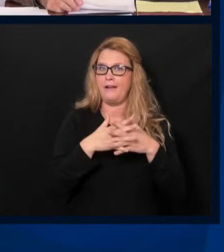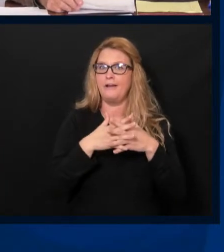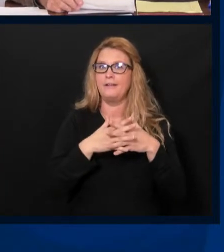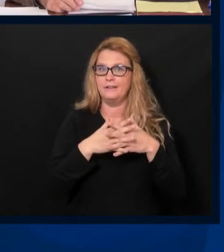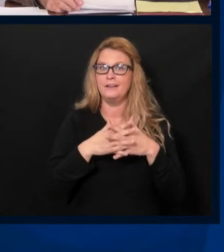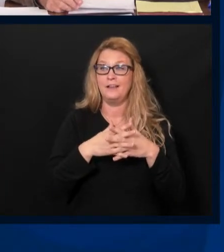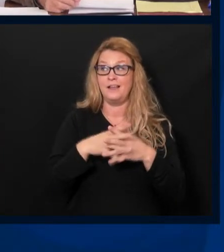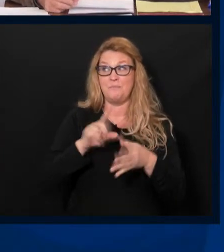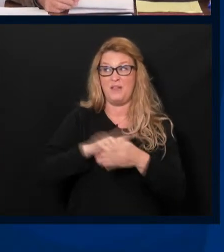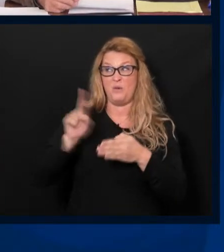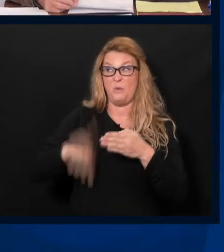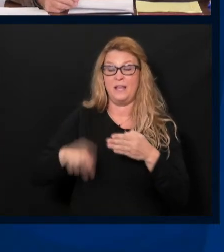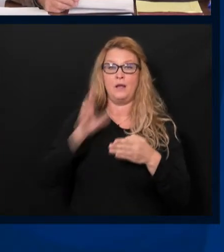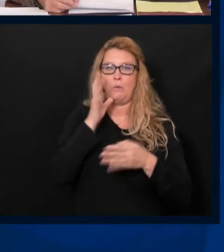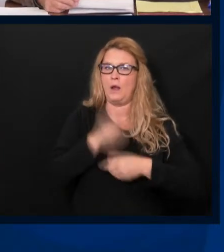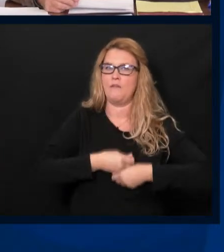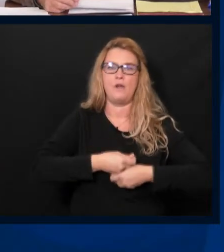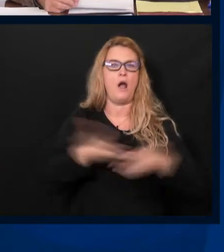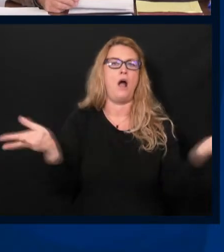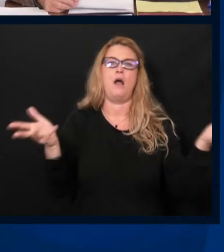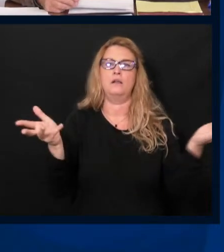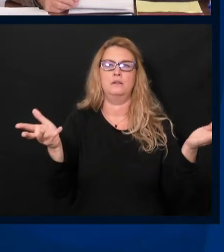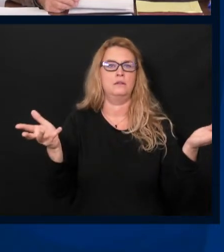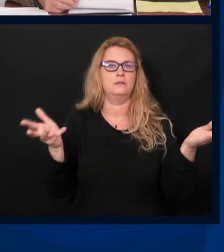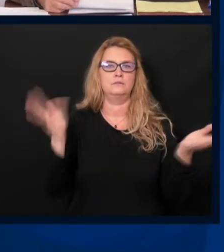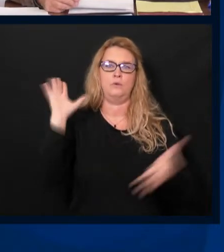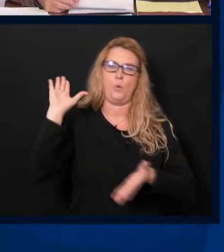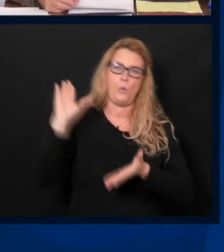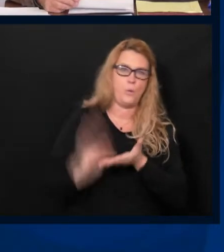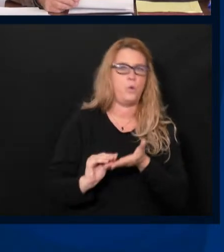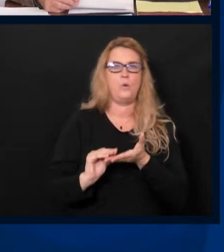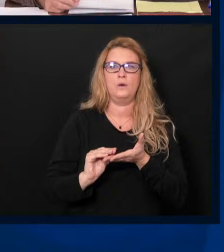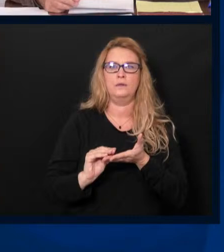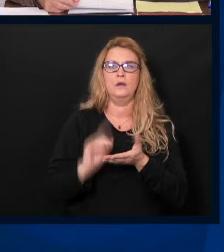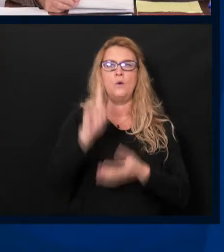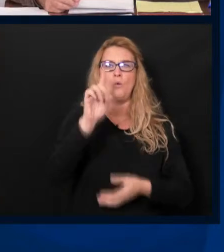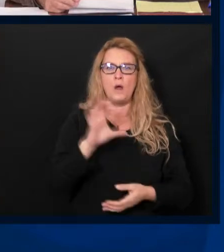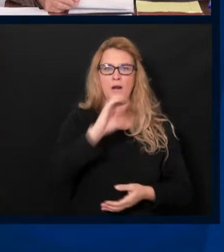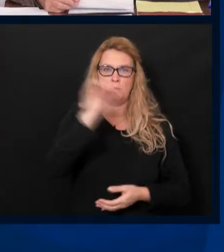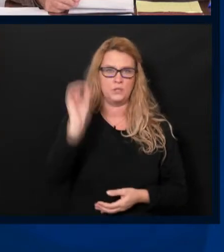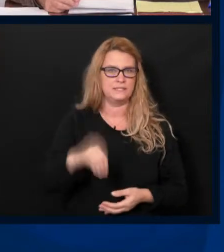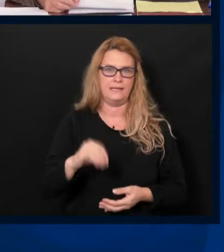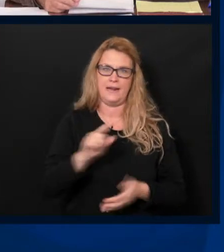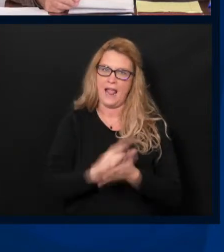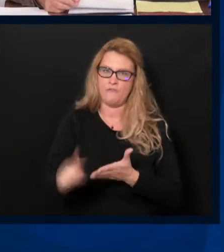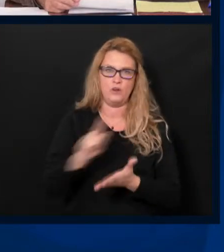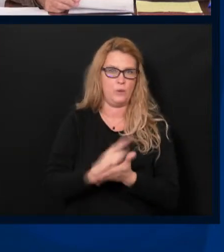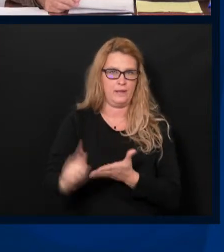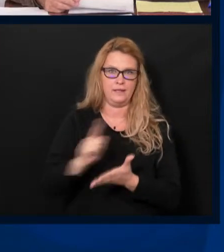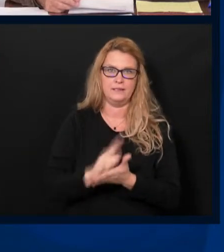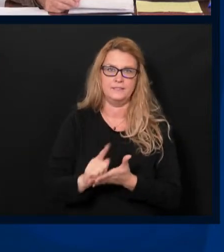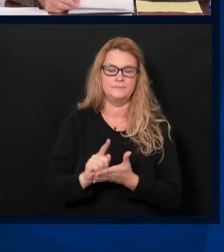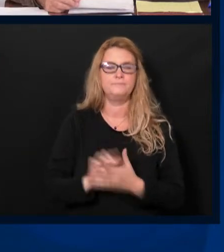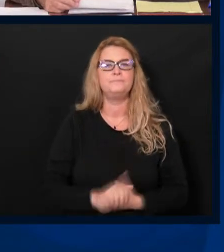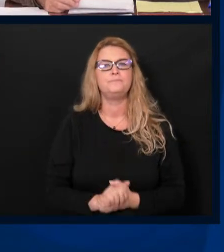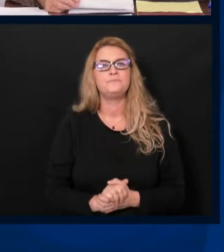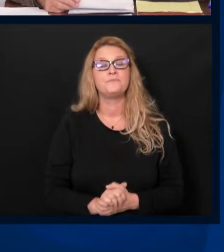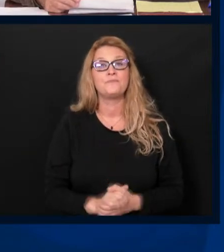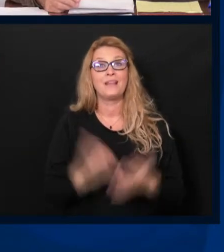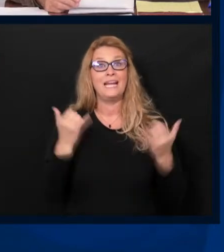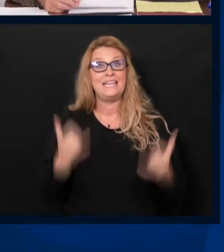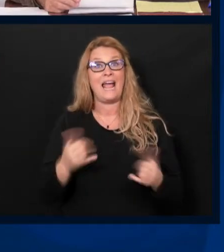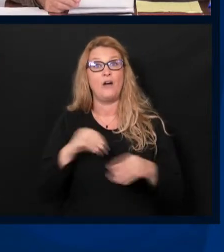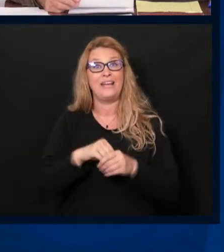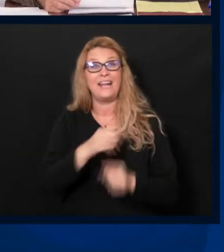weekend, we'll have them all out again. Our goal is always 100%. All that's good stuff. We have now, in the arms of